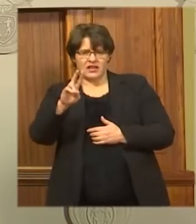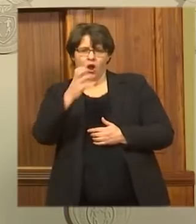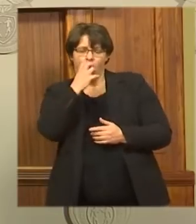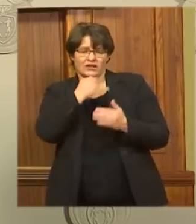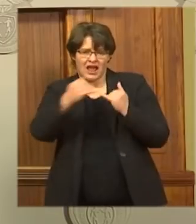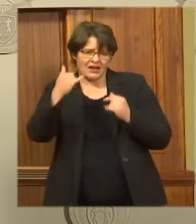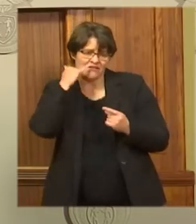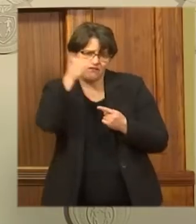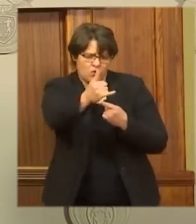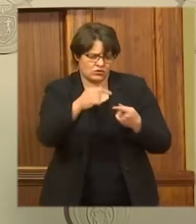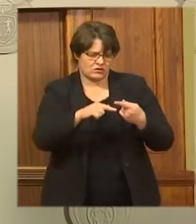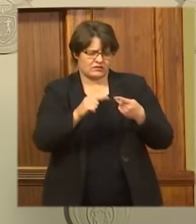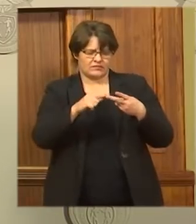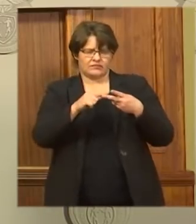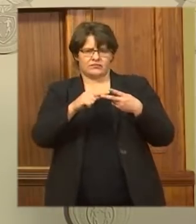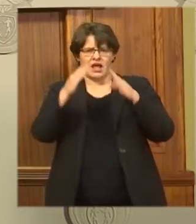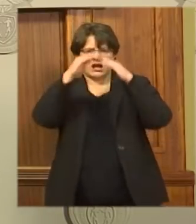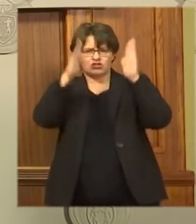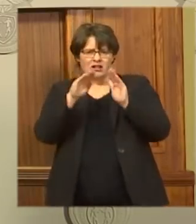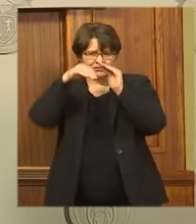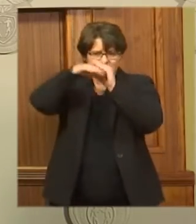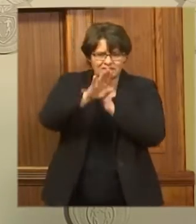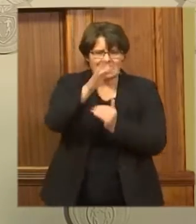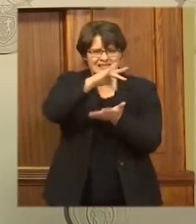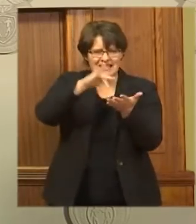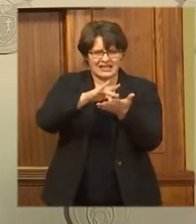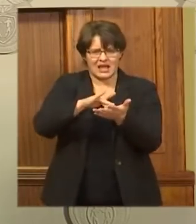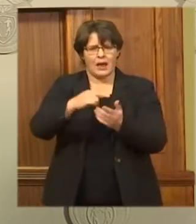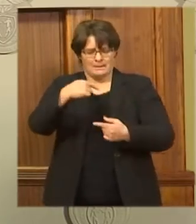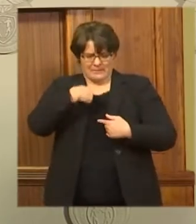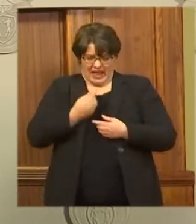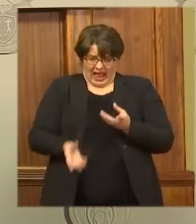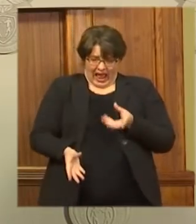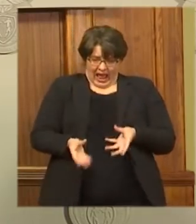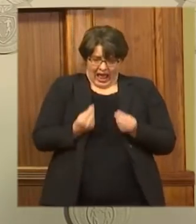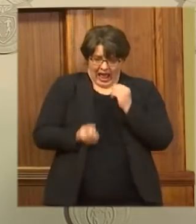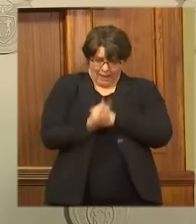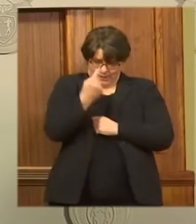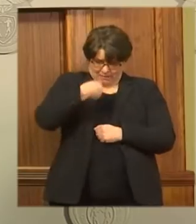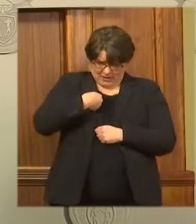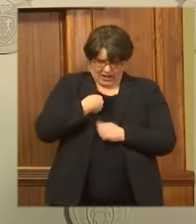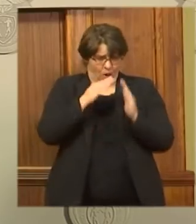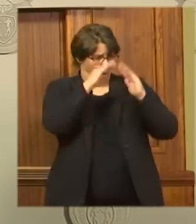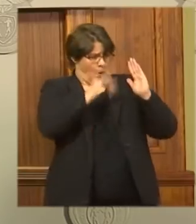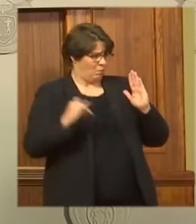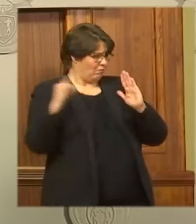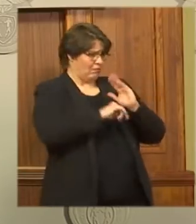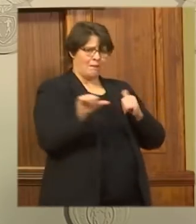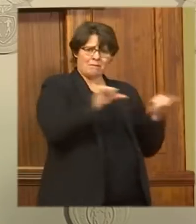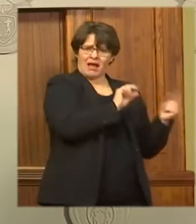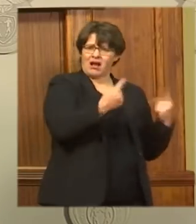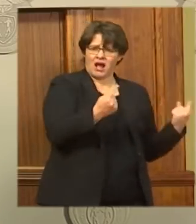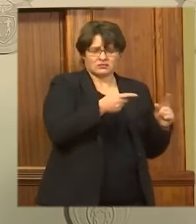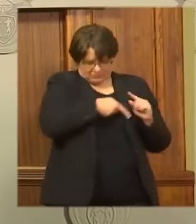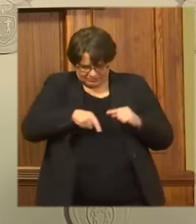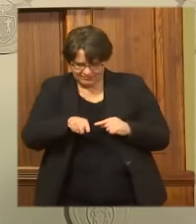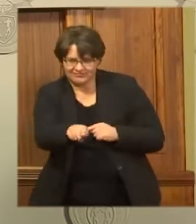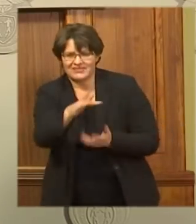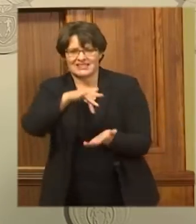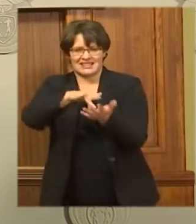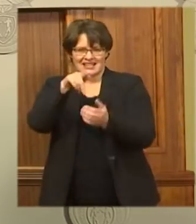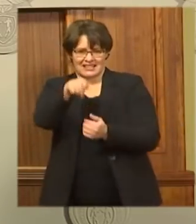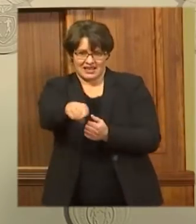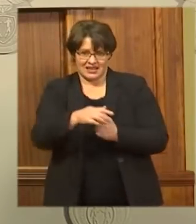and centers, providing support to victims of sexual violence. Since December last